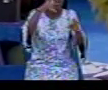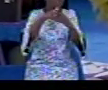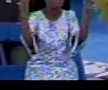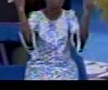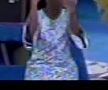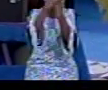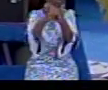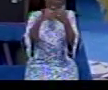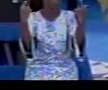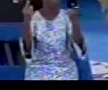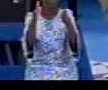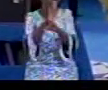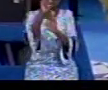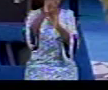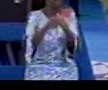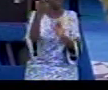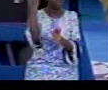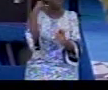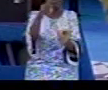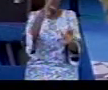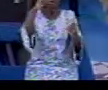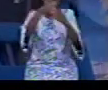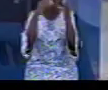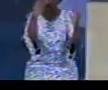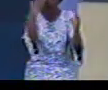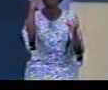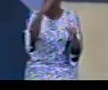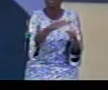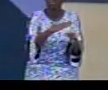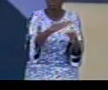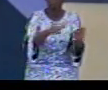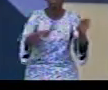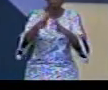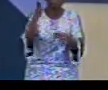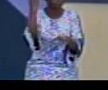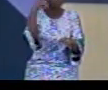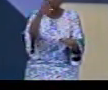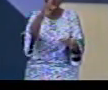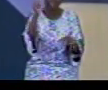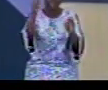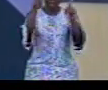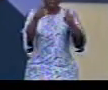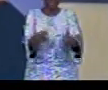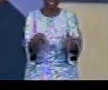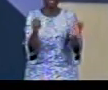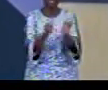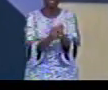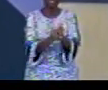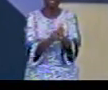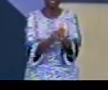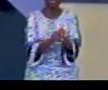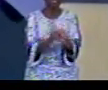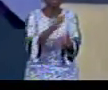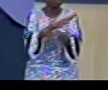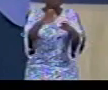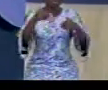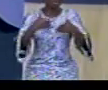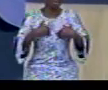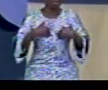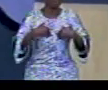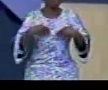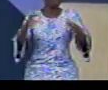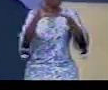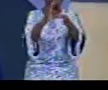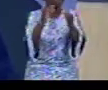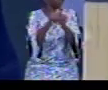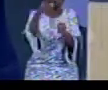are in sinfulness, you are in evil, you are a person that had no claim on God. But then,